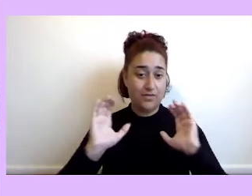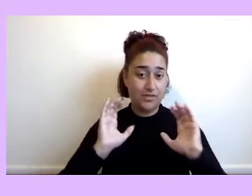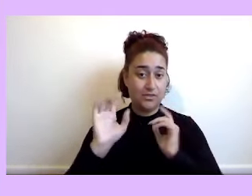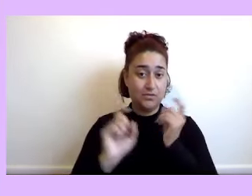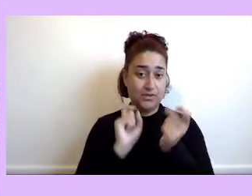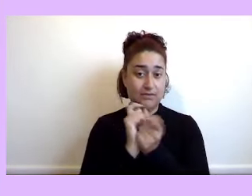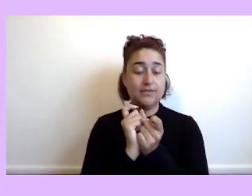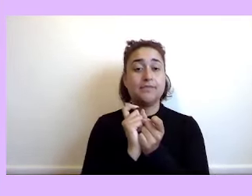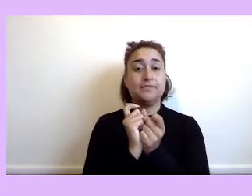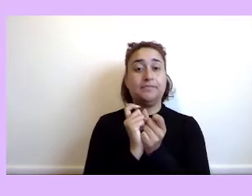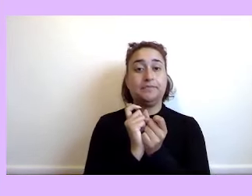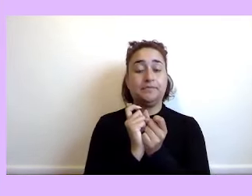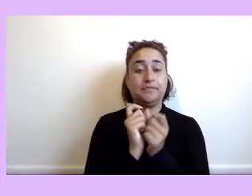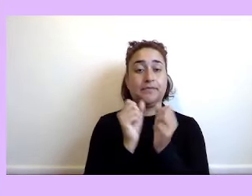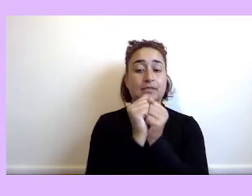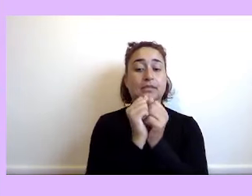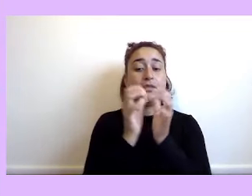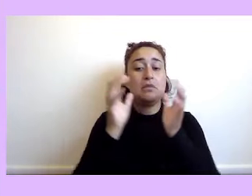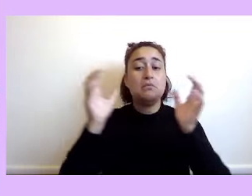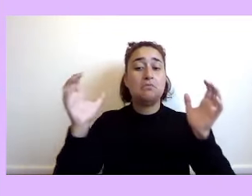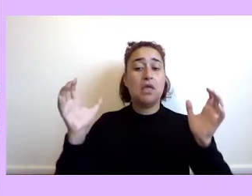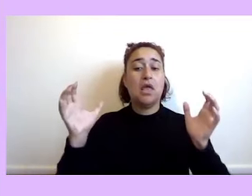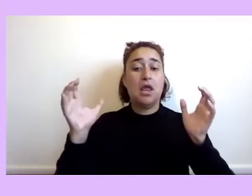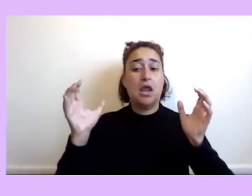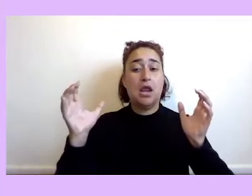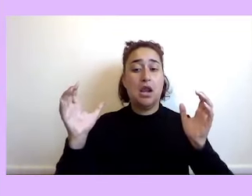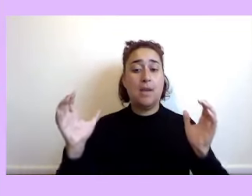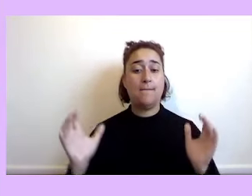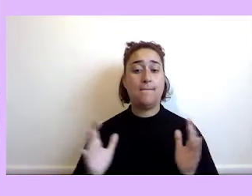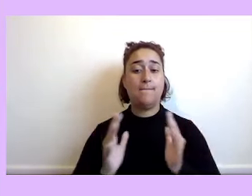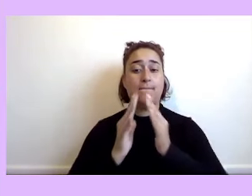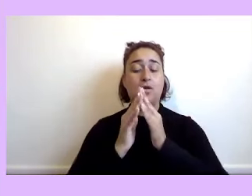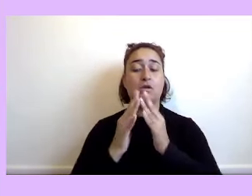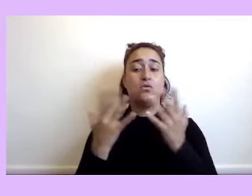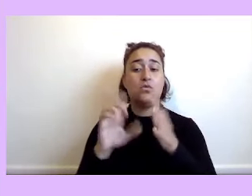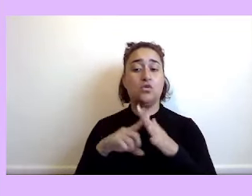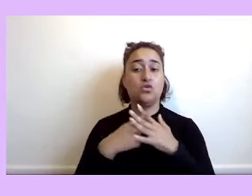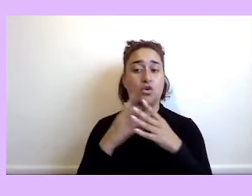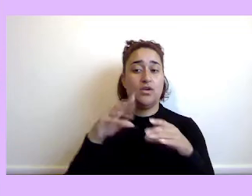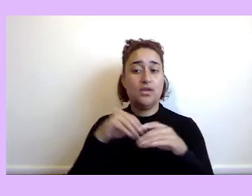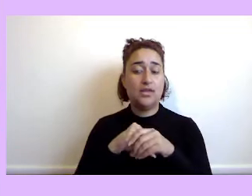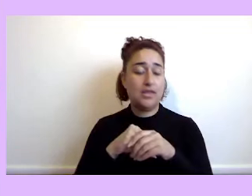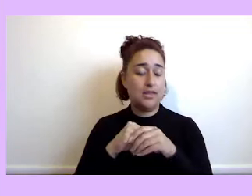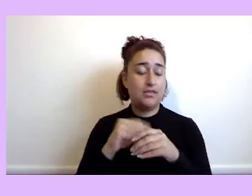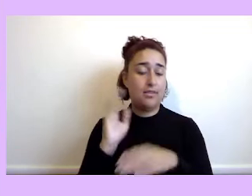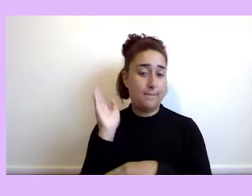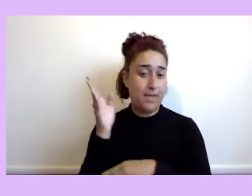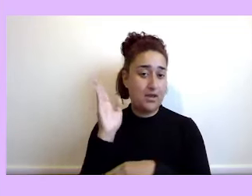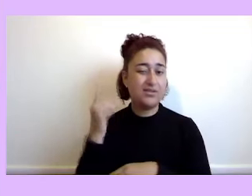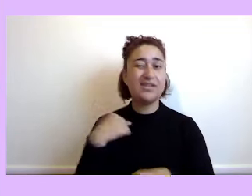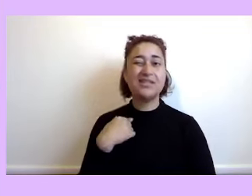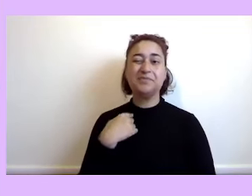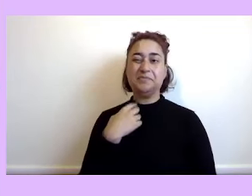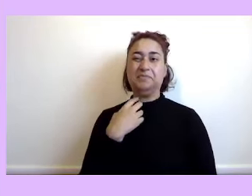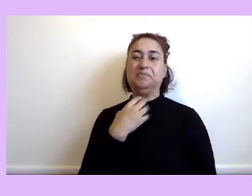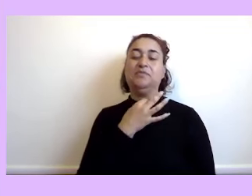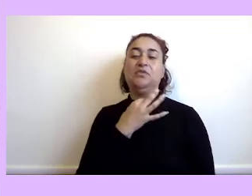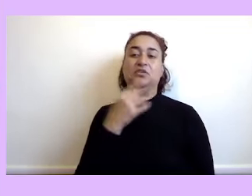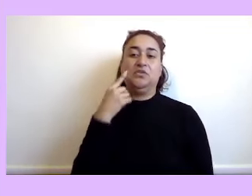to expand out and build on what we started in the panel. I am curious for us